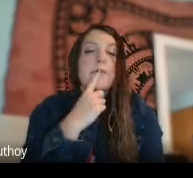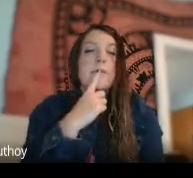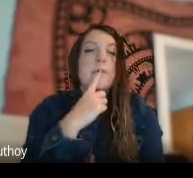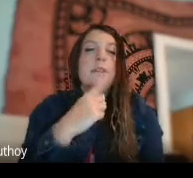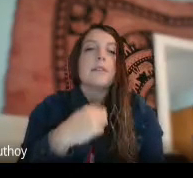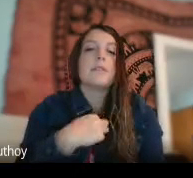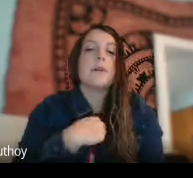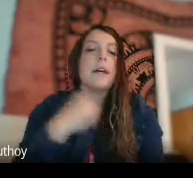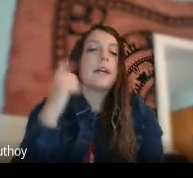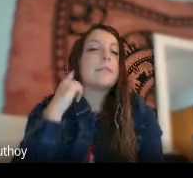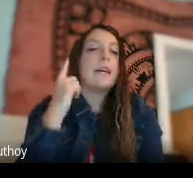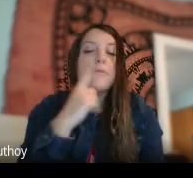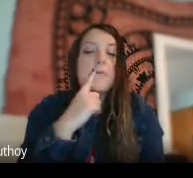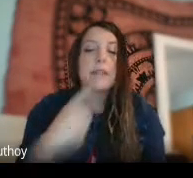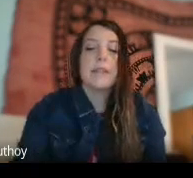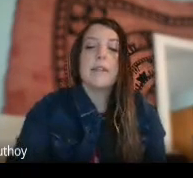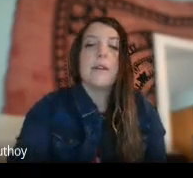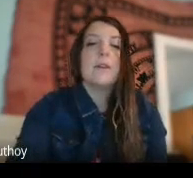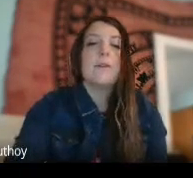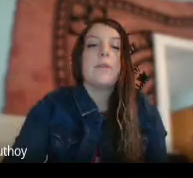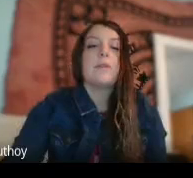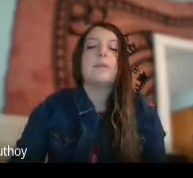Deaf. So I am deaf.